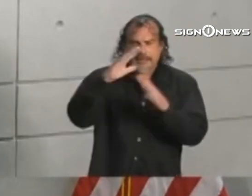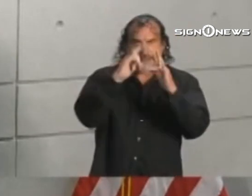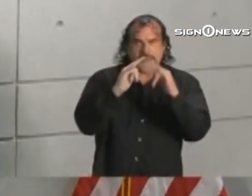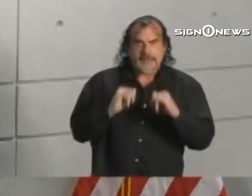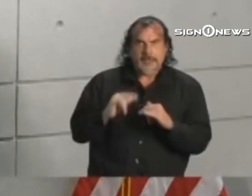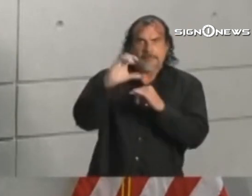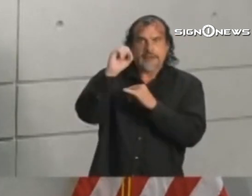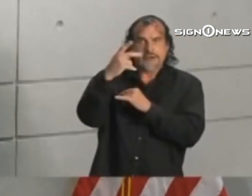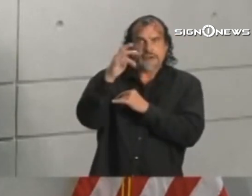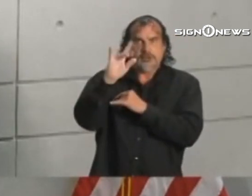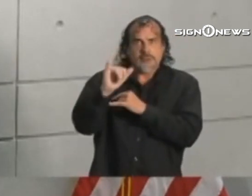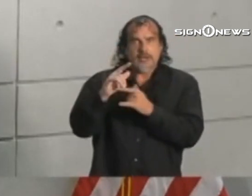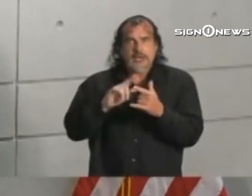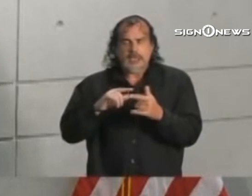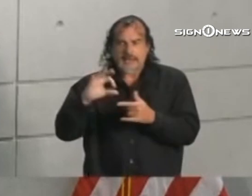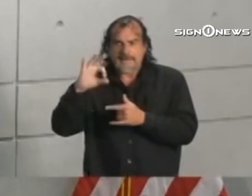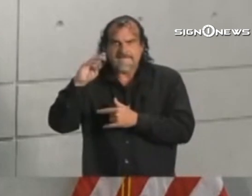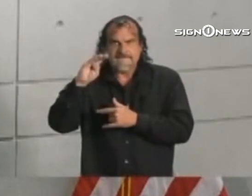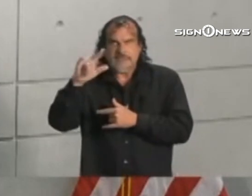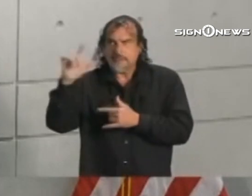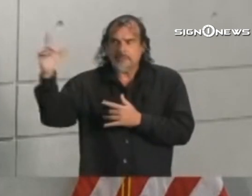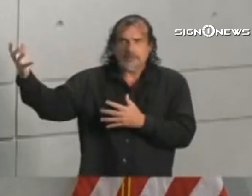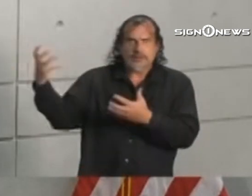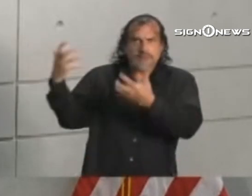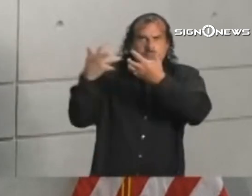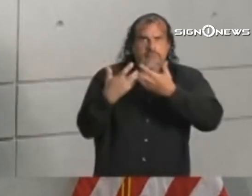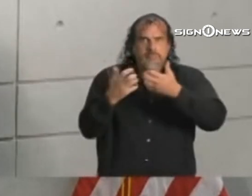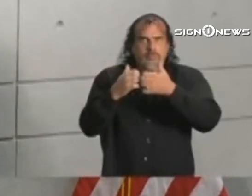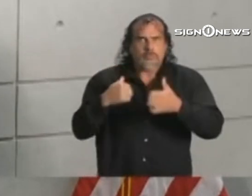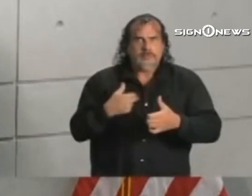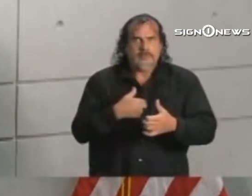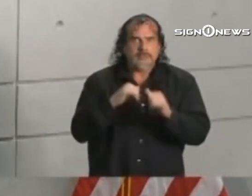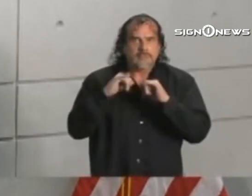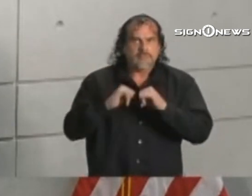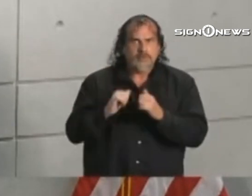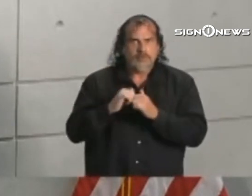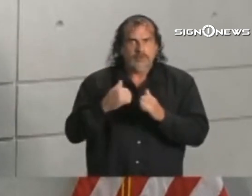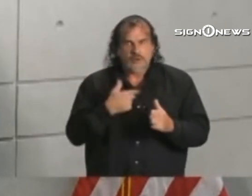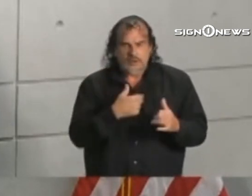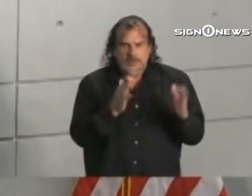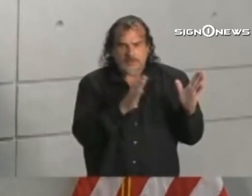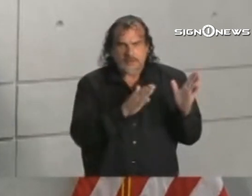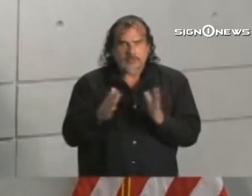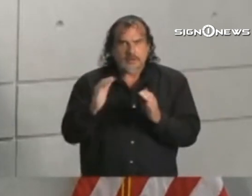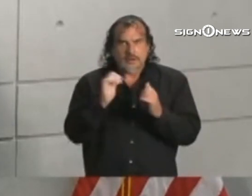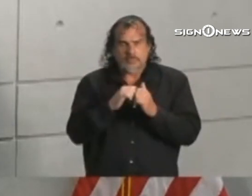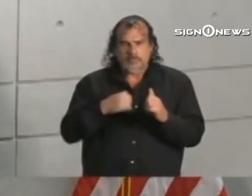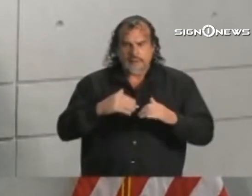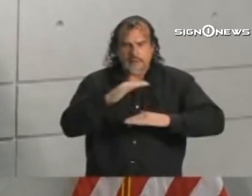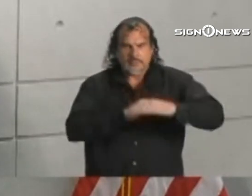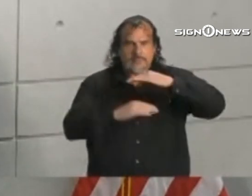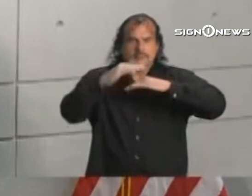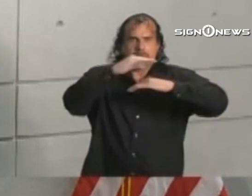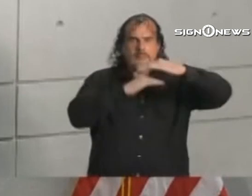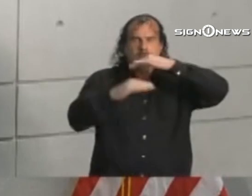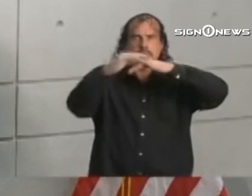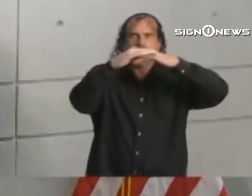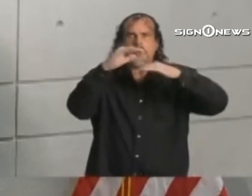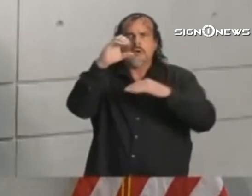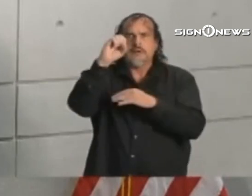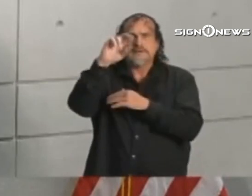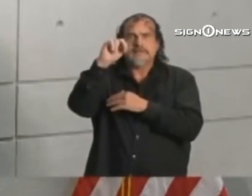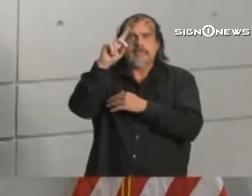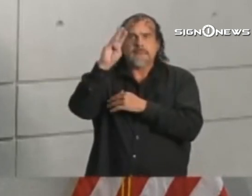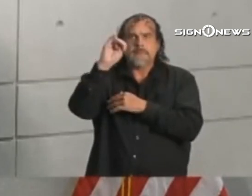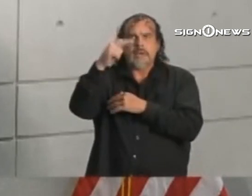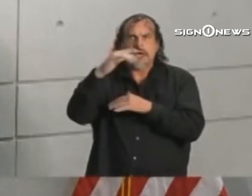IMAT team from FEMA that are going to be integrated with us throughout this period of time. We've already made preparation with sandbags to the counties.